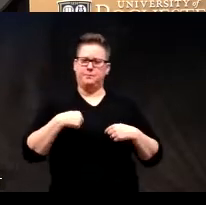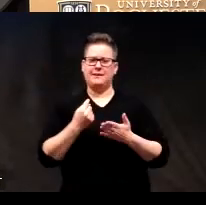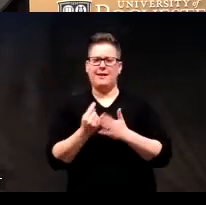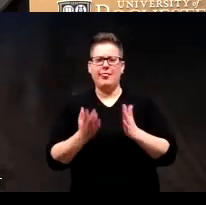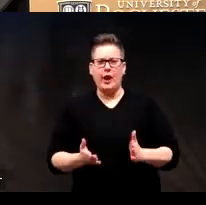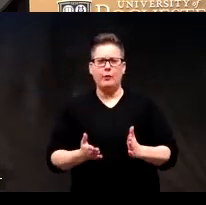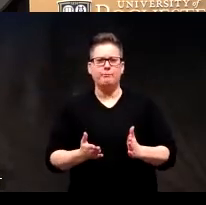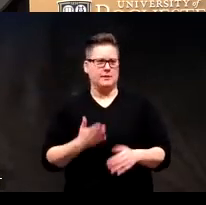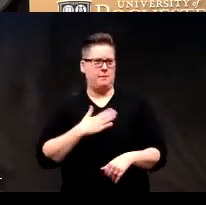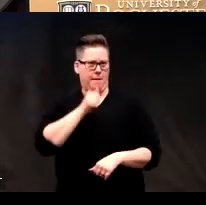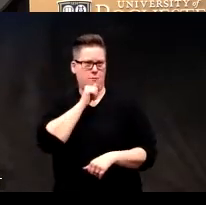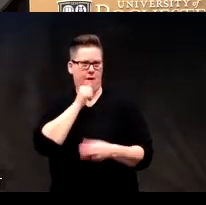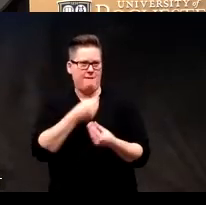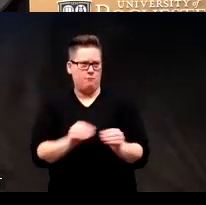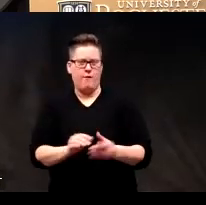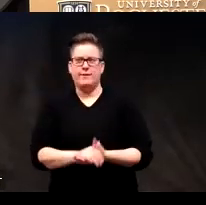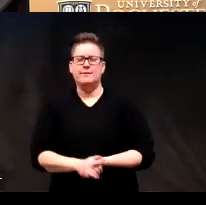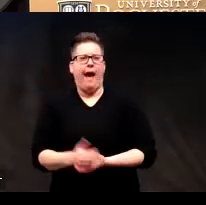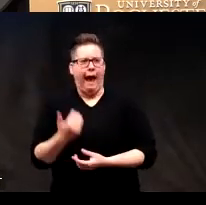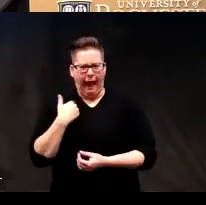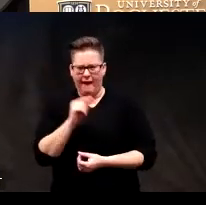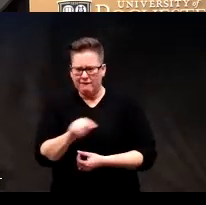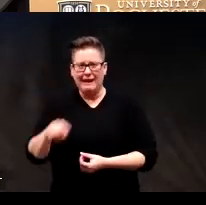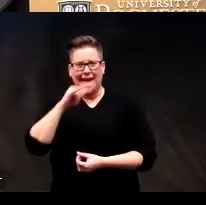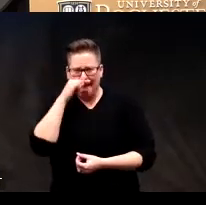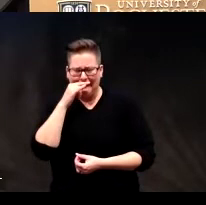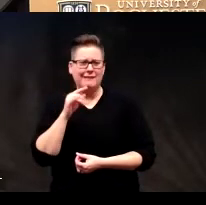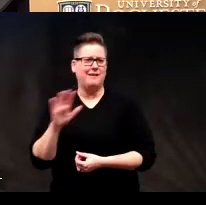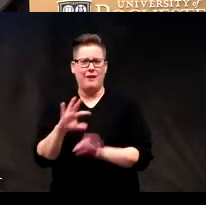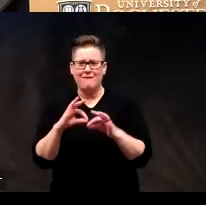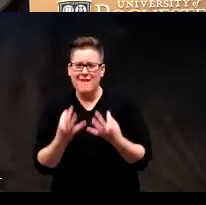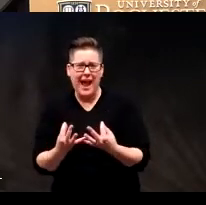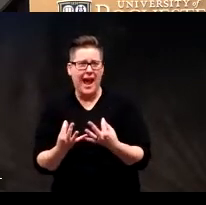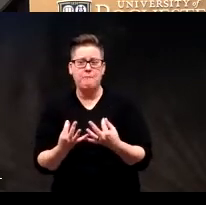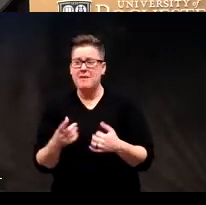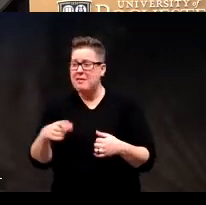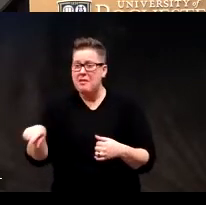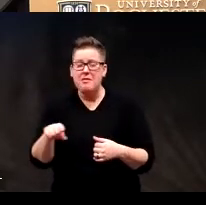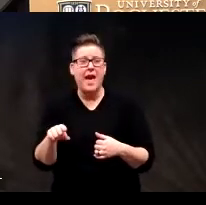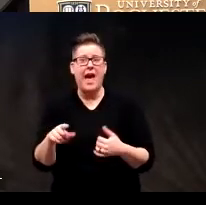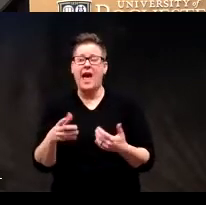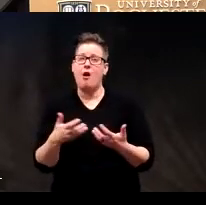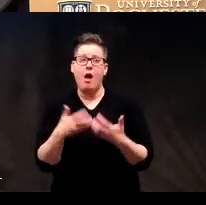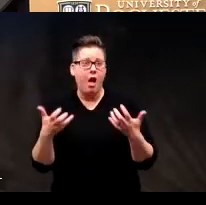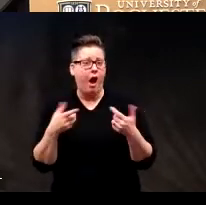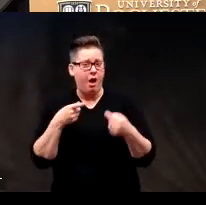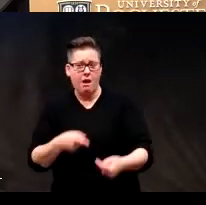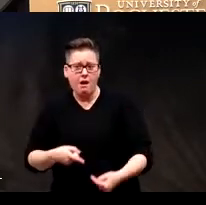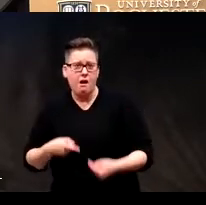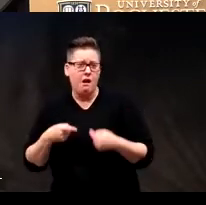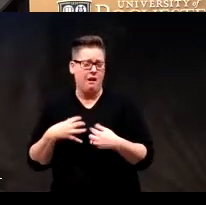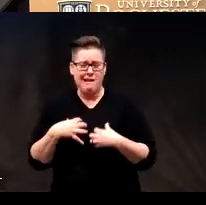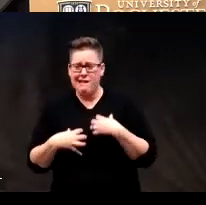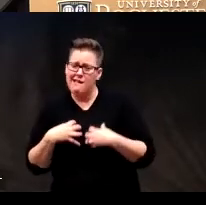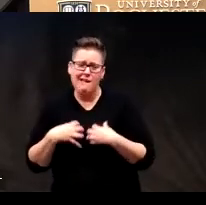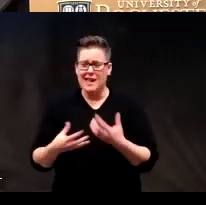therapist in my private practice, I would have these kids and families, and they're really in a lot of discomfort.